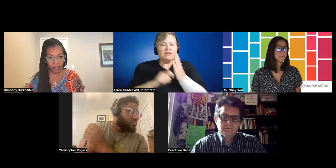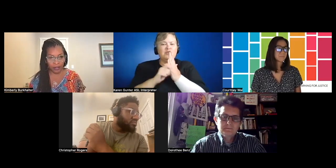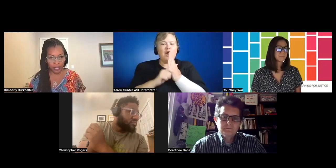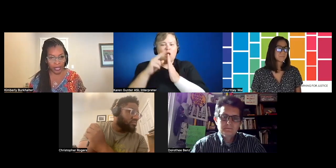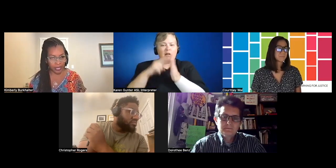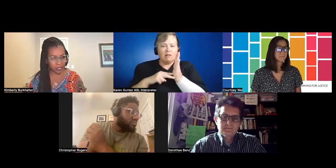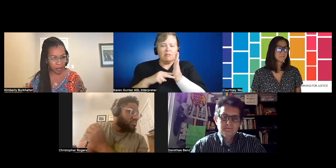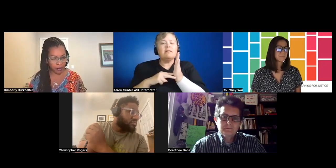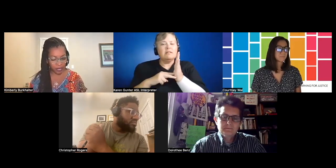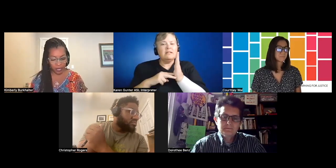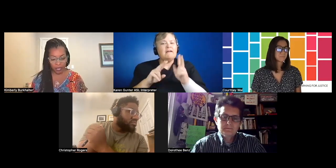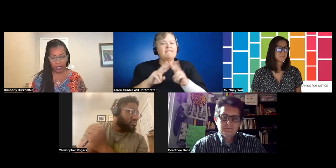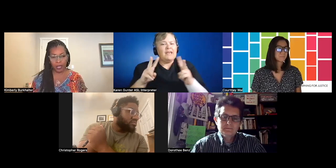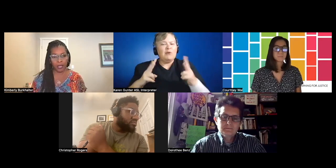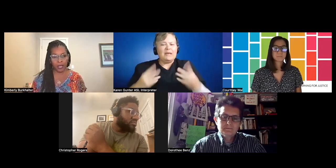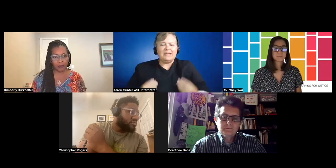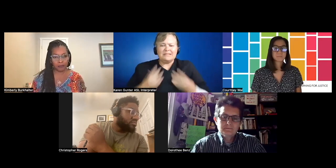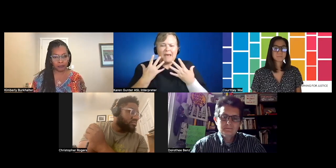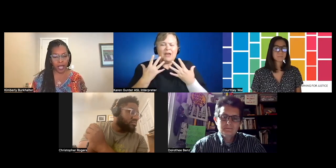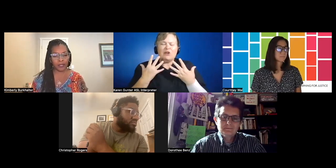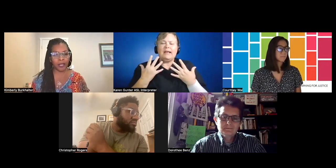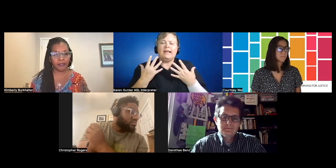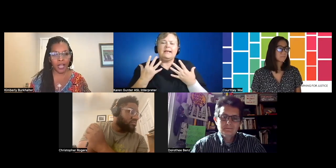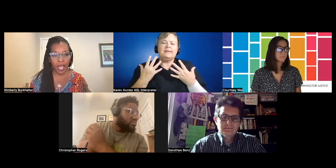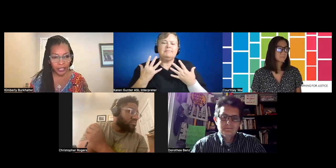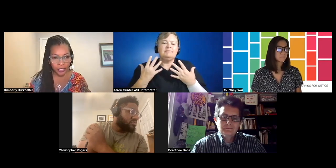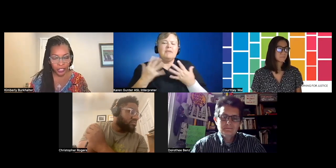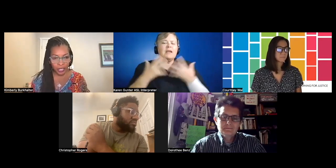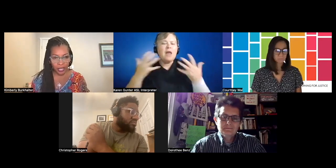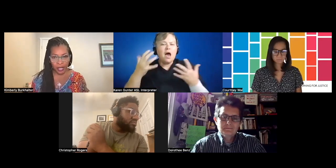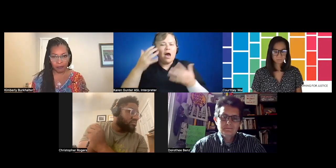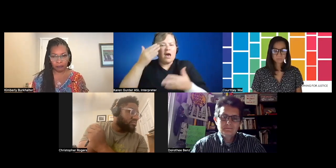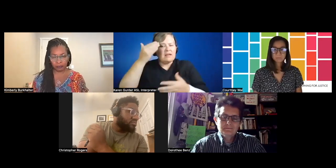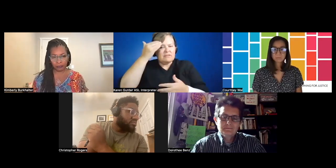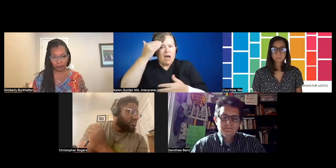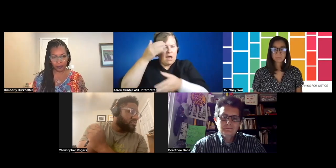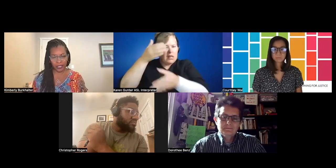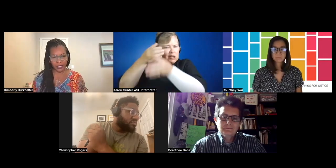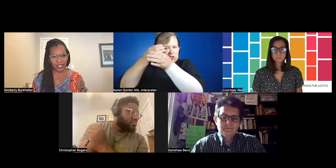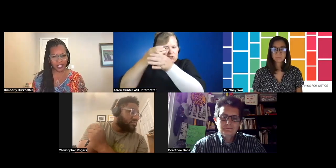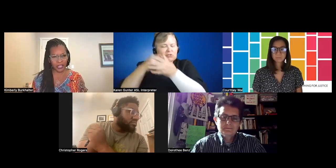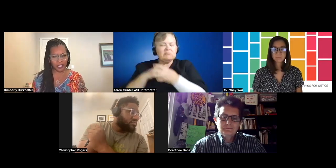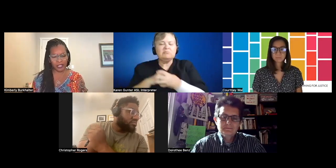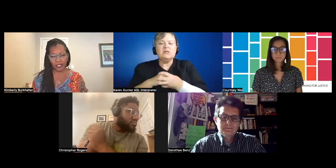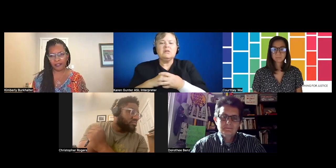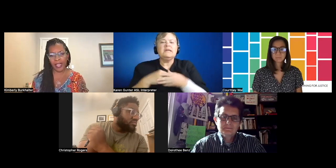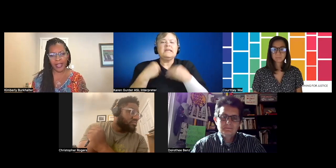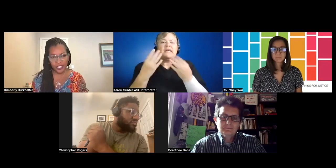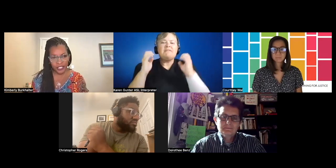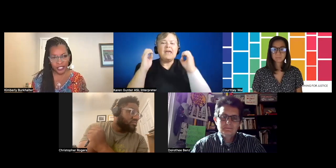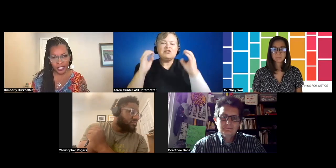a very inspiring, a lot of knowledge, gives educators a lot